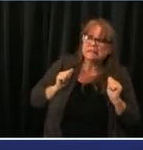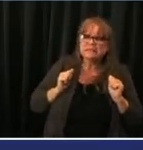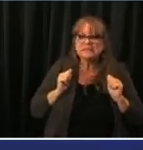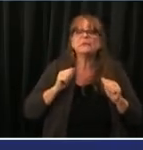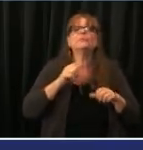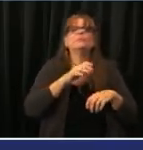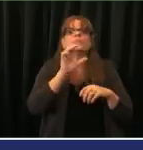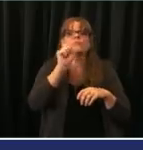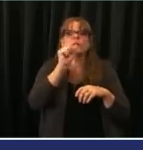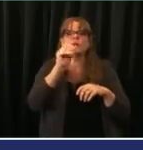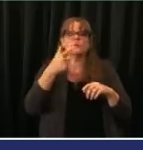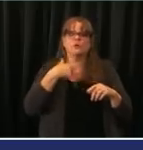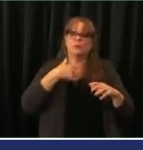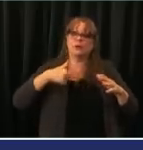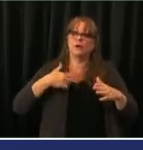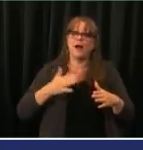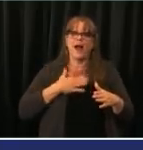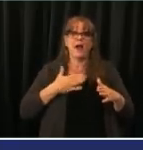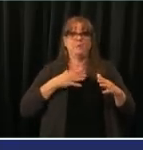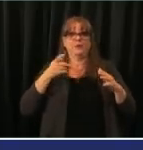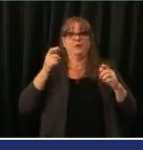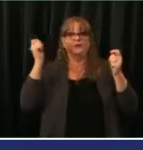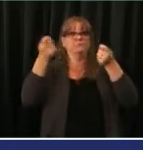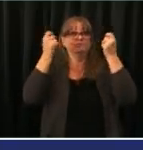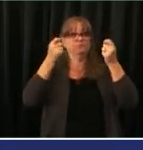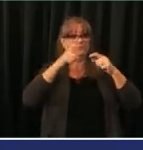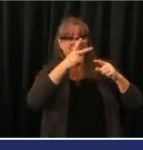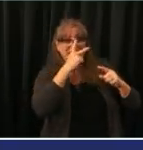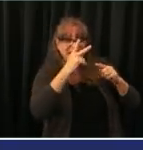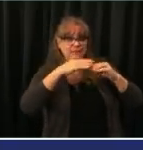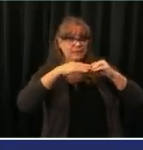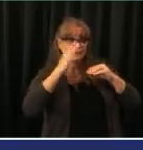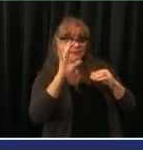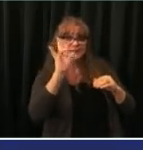70%. We're going to keep going from there. We've currently vaccinated